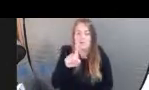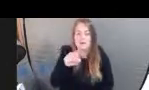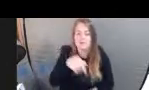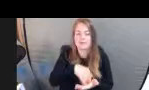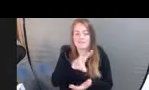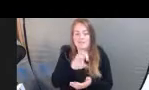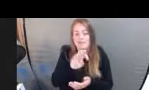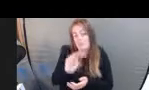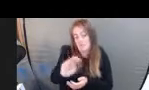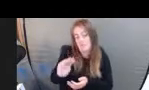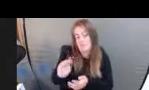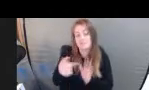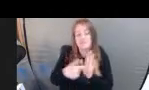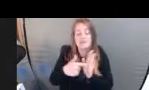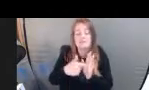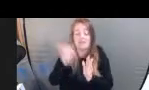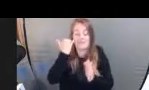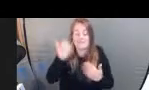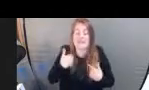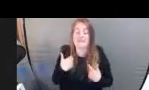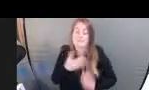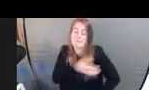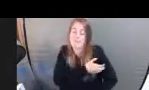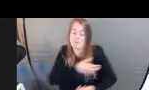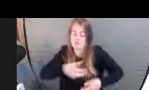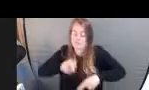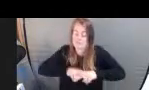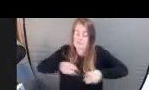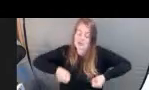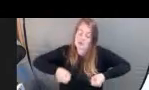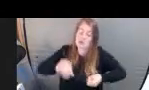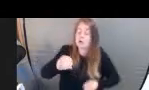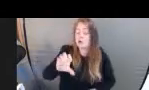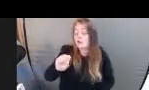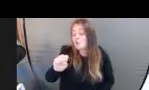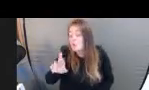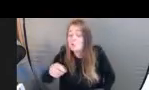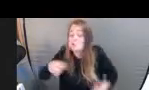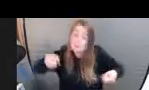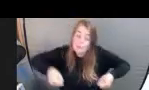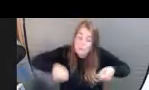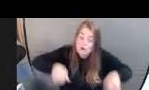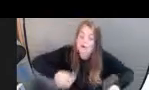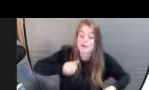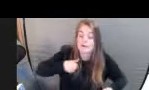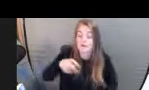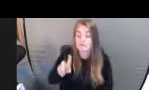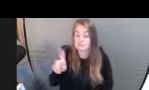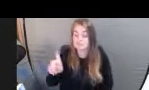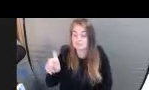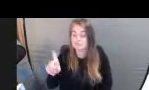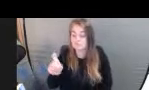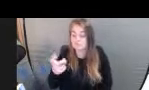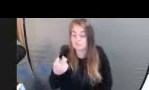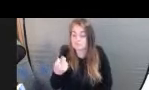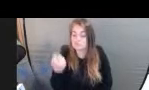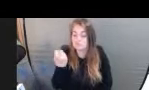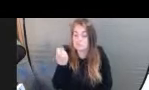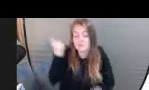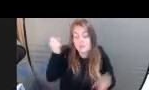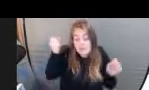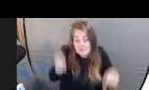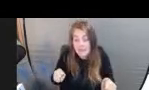somebody, if they're using a power chair or a larger scooter or walker, they're able to make a full 360, especially when you're using things